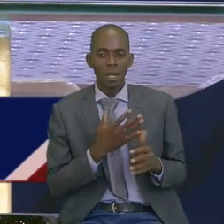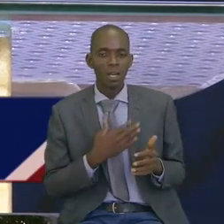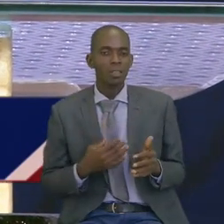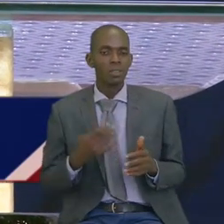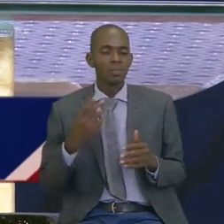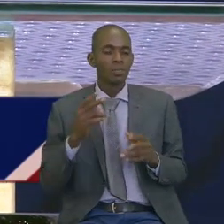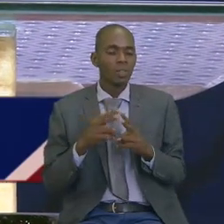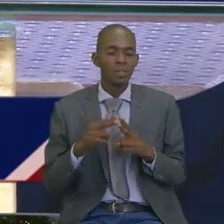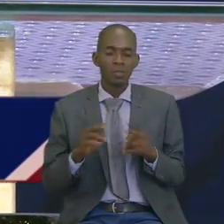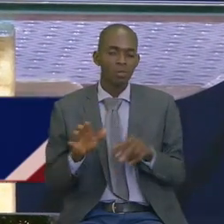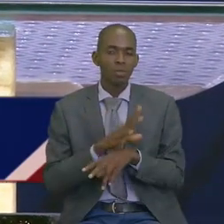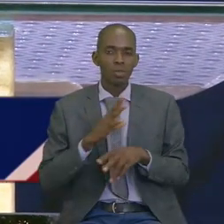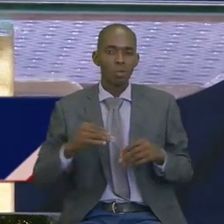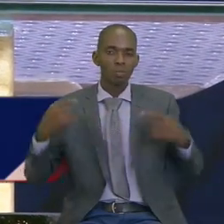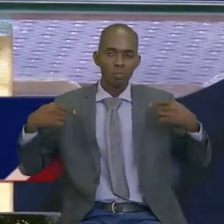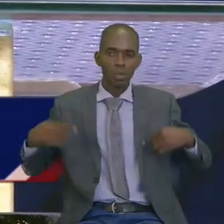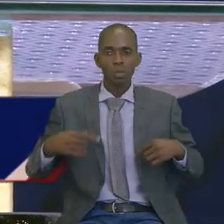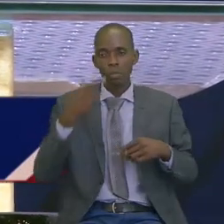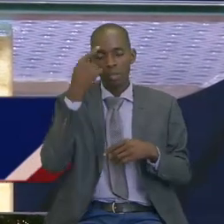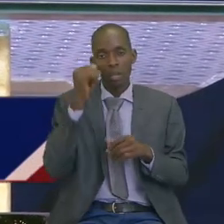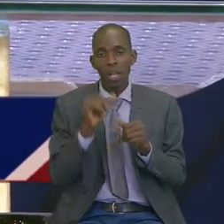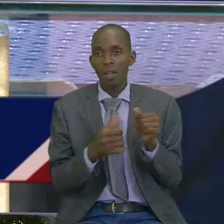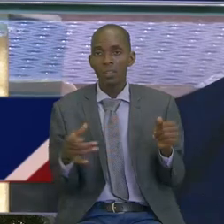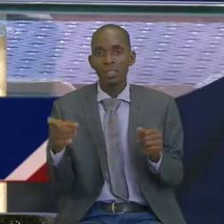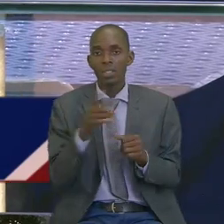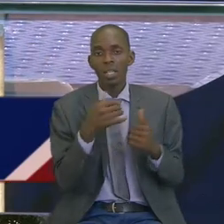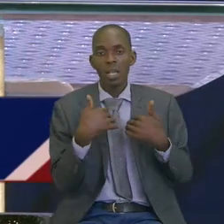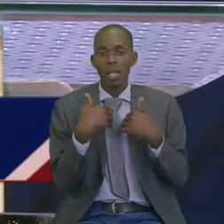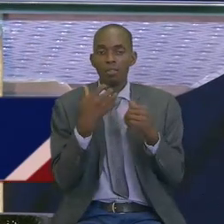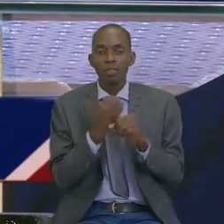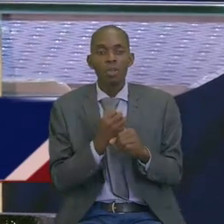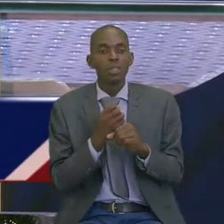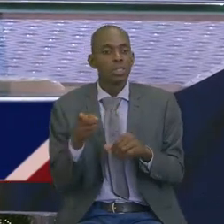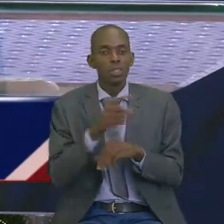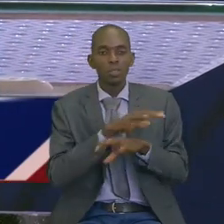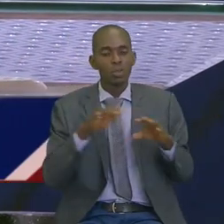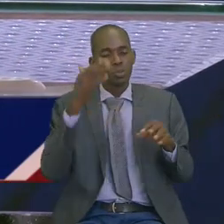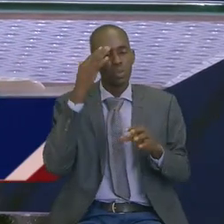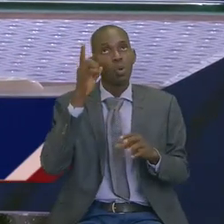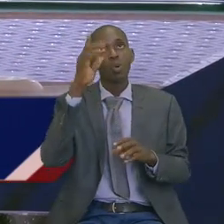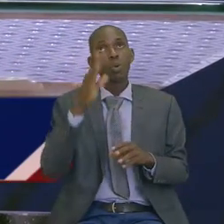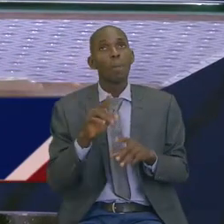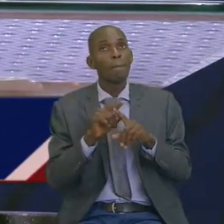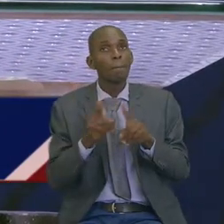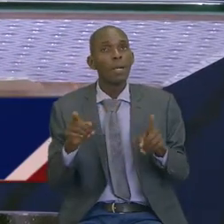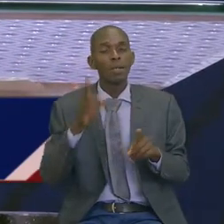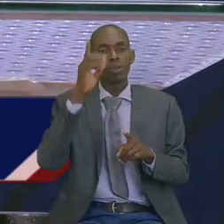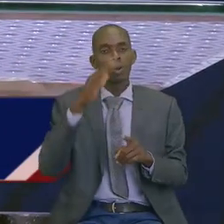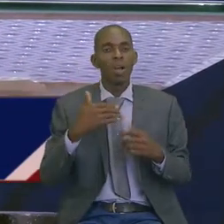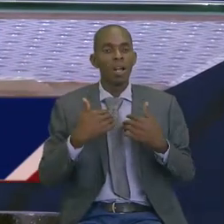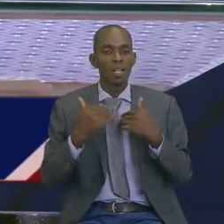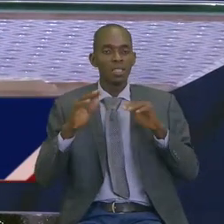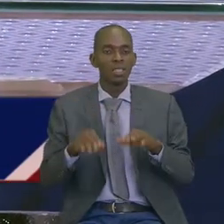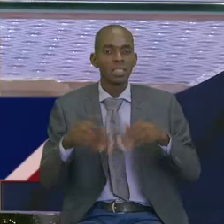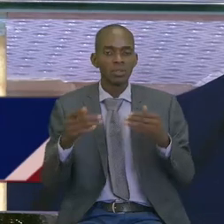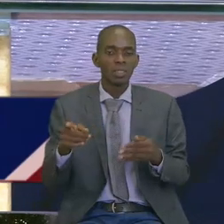that everything they have got, they didn't know God, but God had given them the